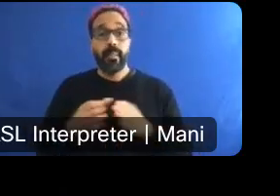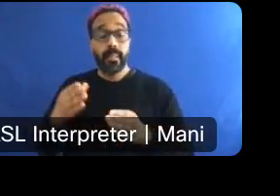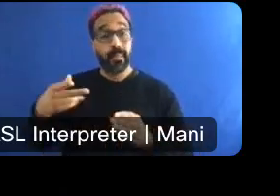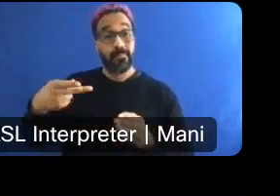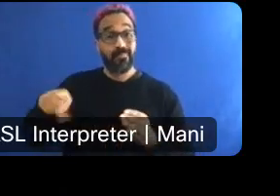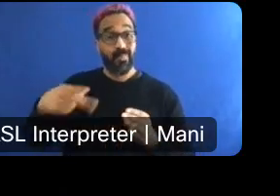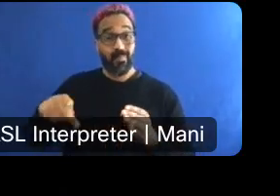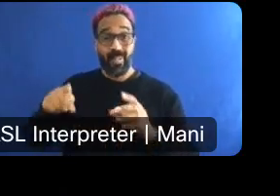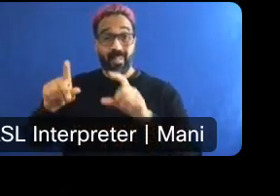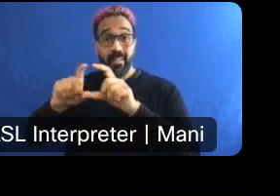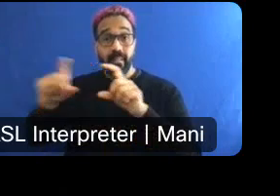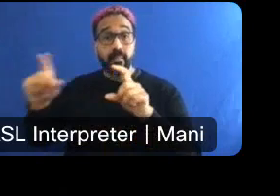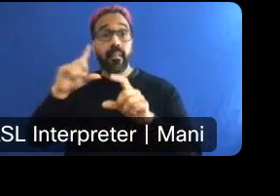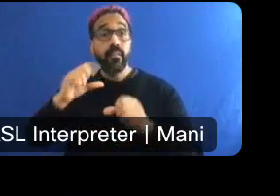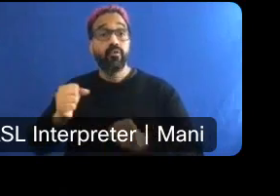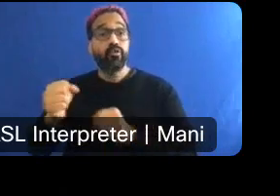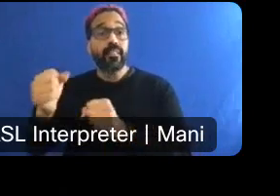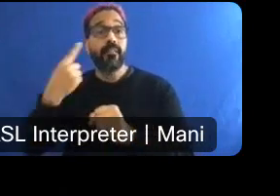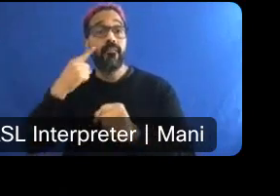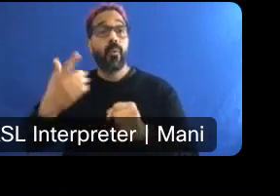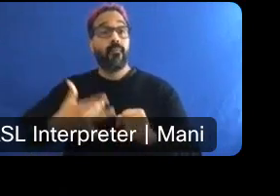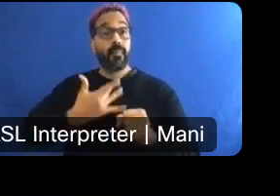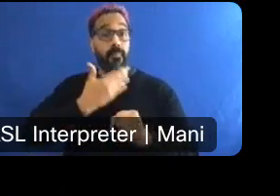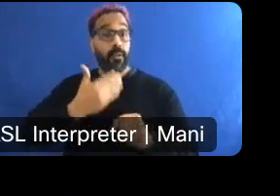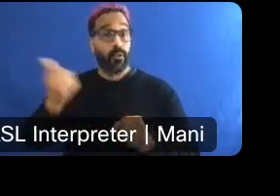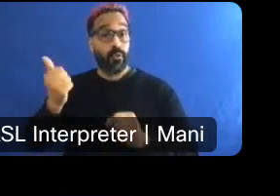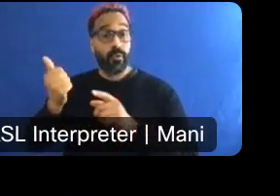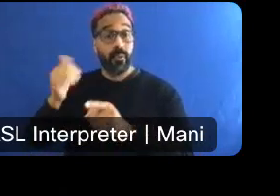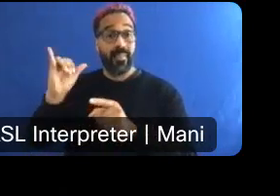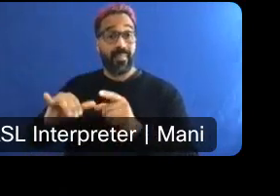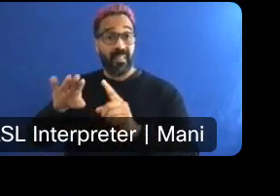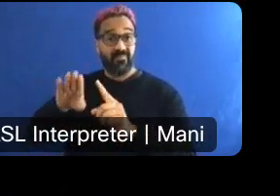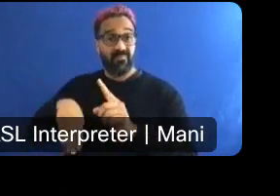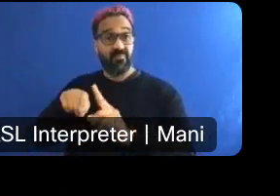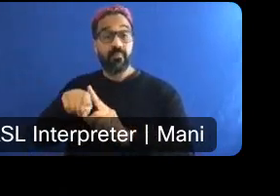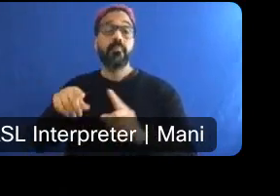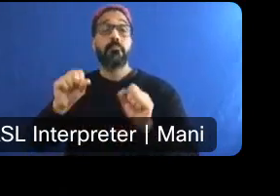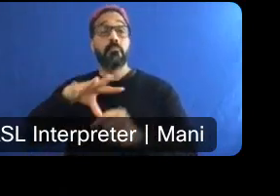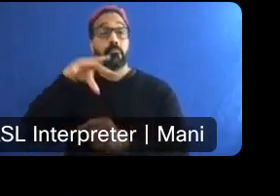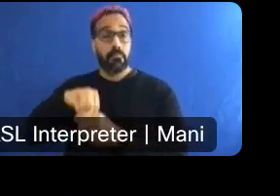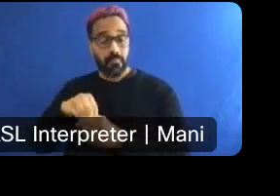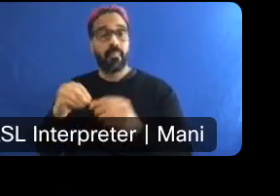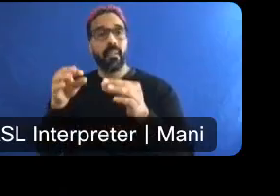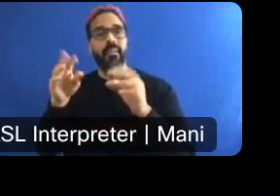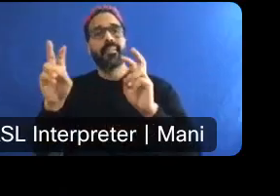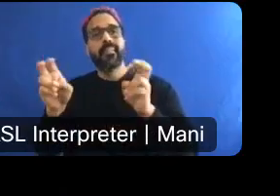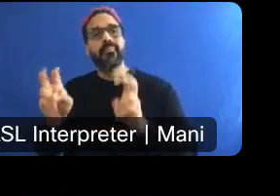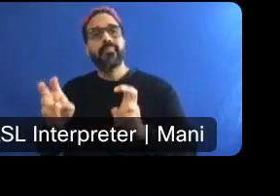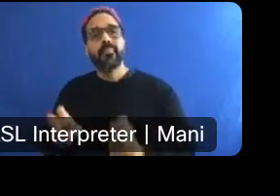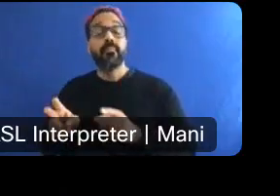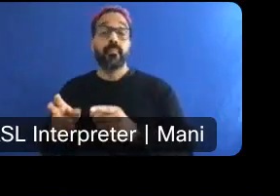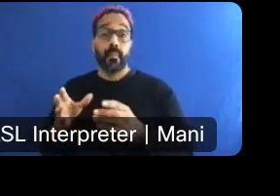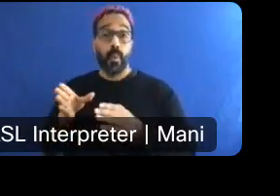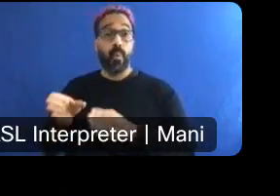says strategies for feeling better. And so you can include statements that say, ways that I can help myself